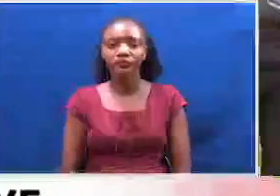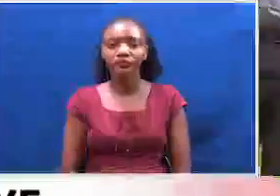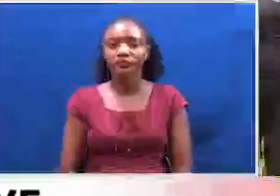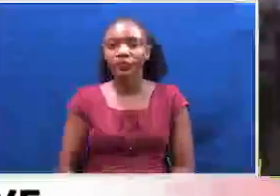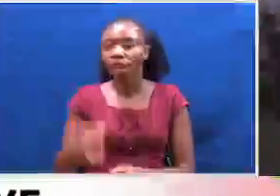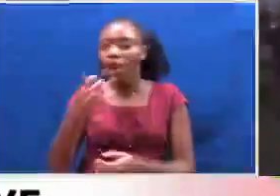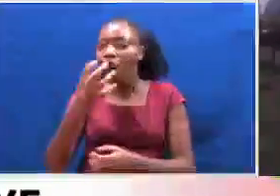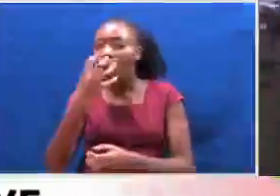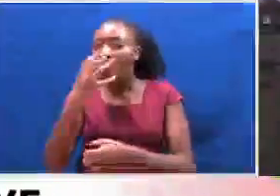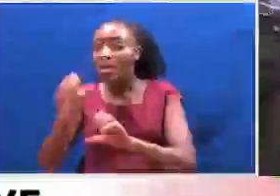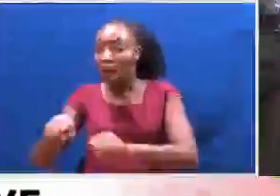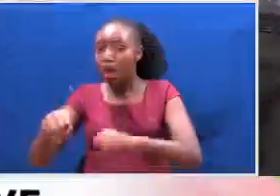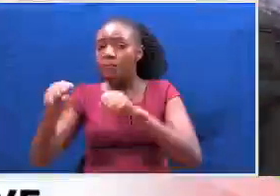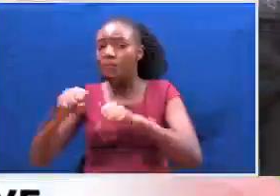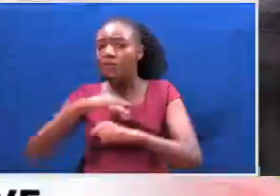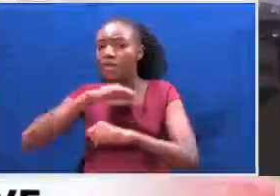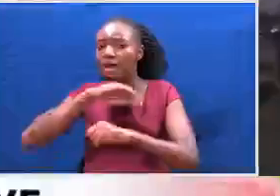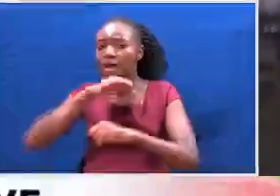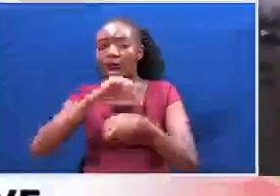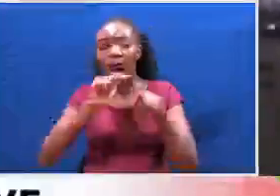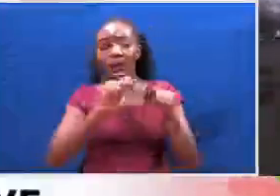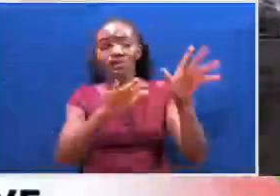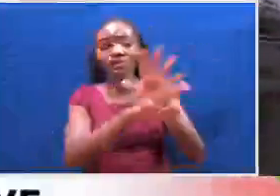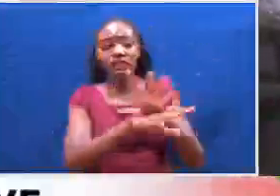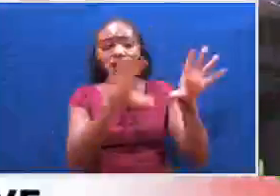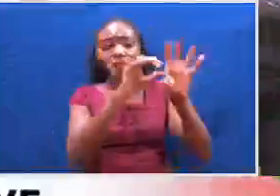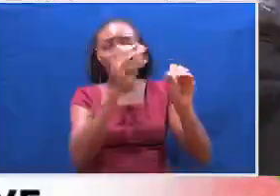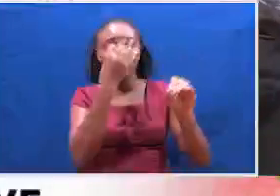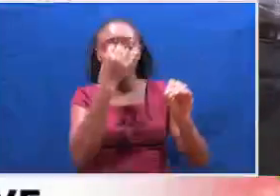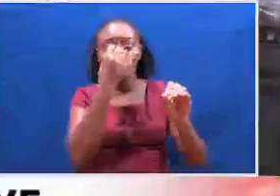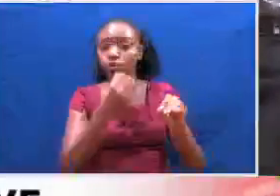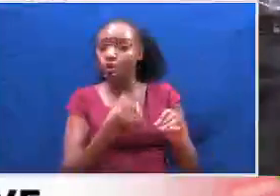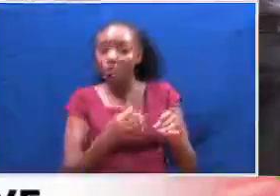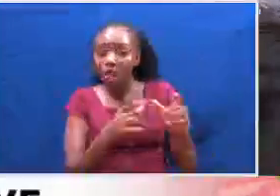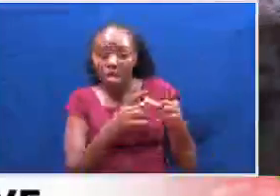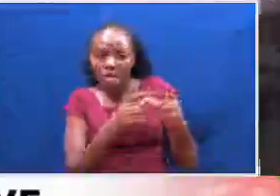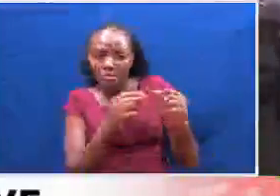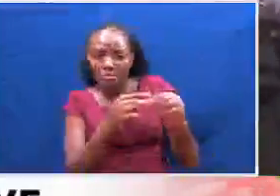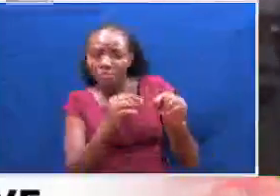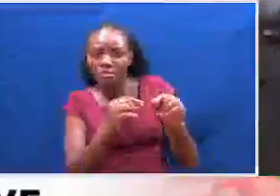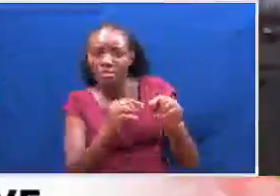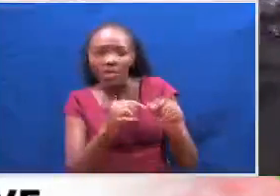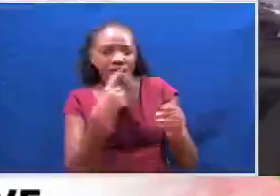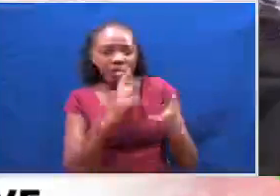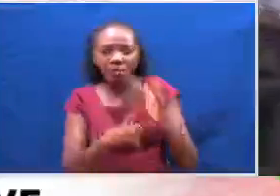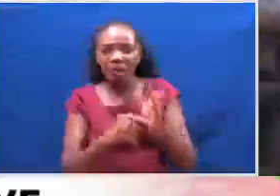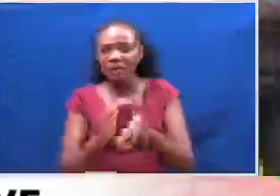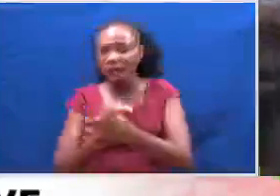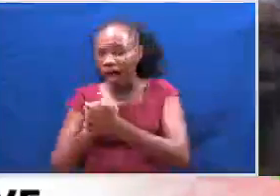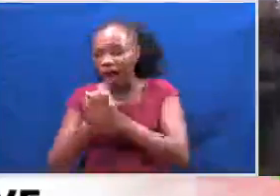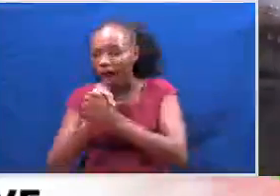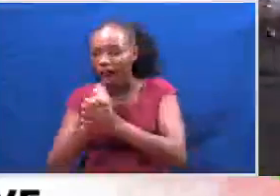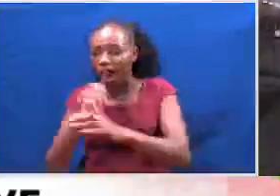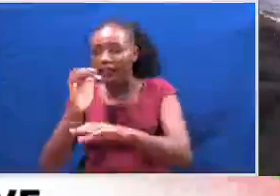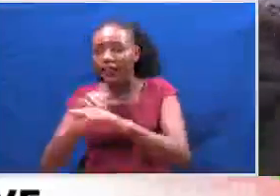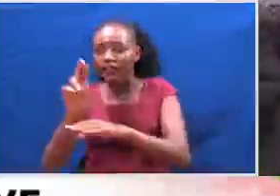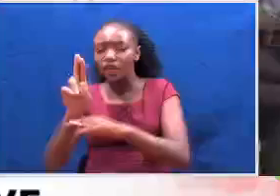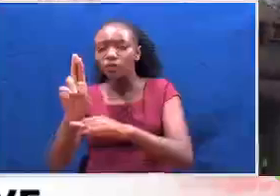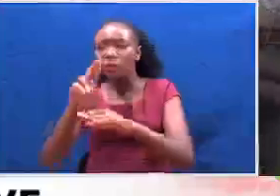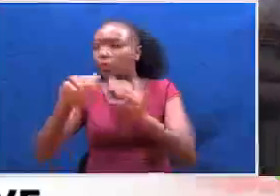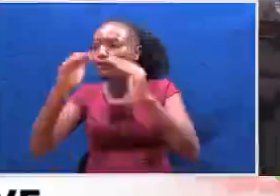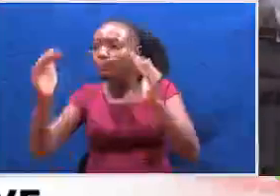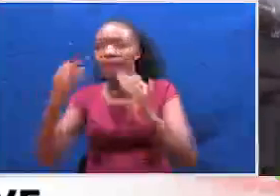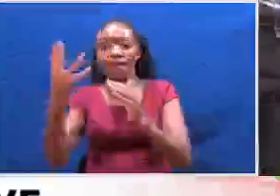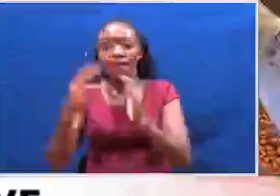ODM leader Raila Odinga has refuted Deputy President William Ruto's claims that the handshake has put on hold President Uhuru Kenyatta's Big Four